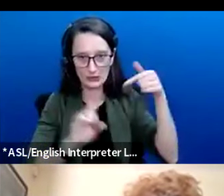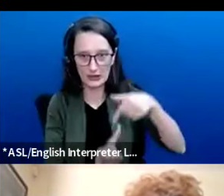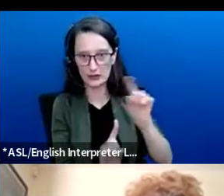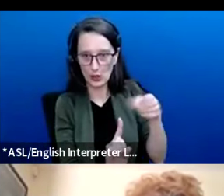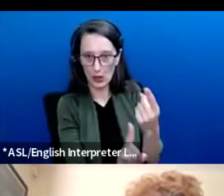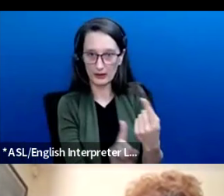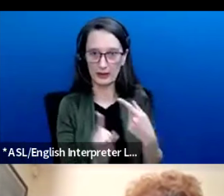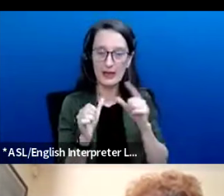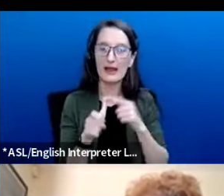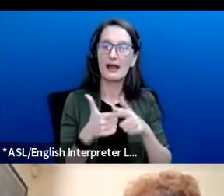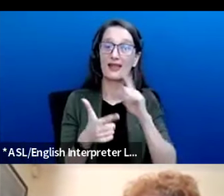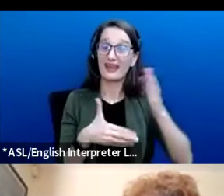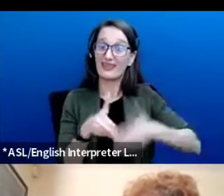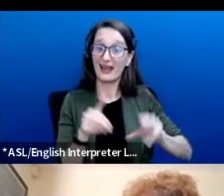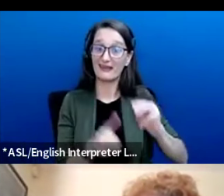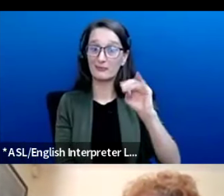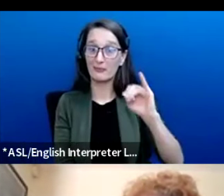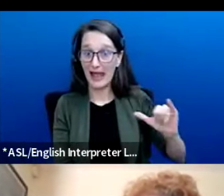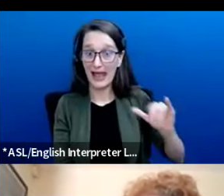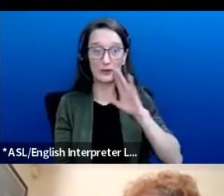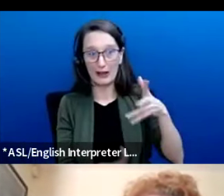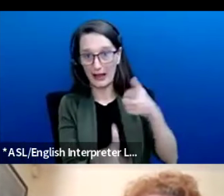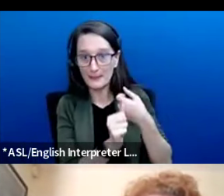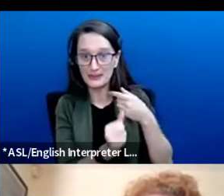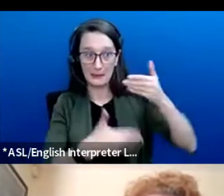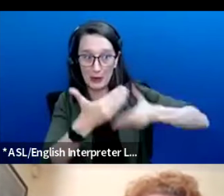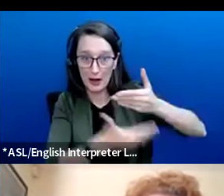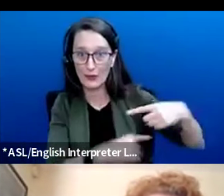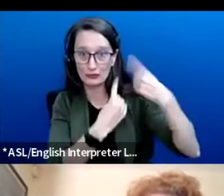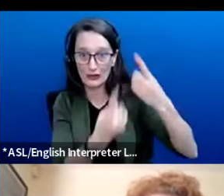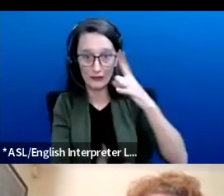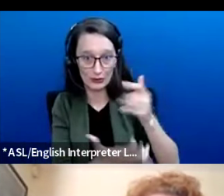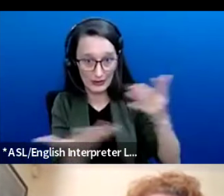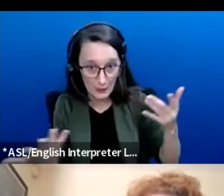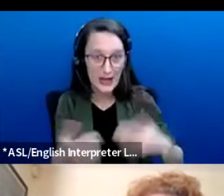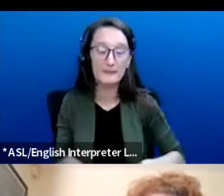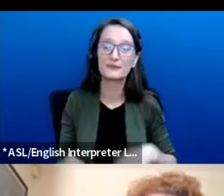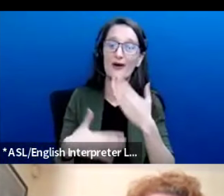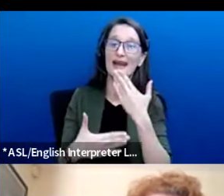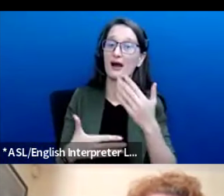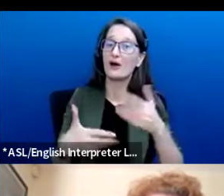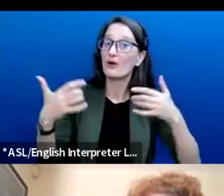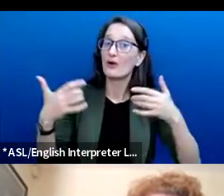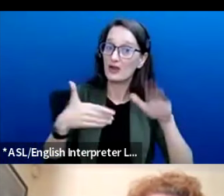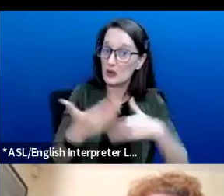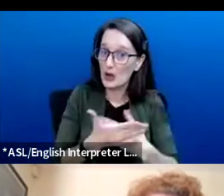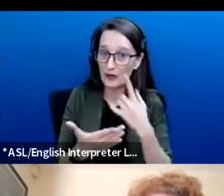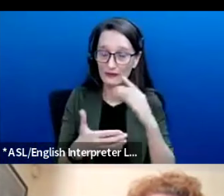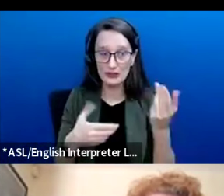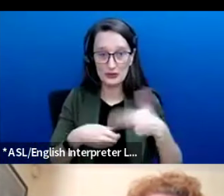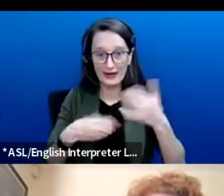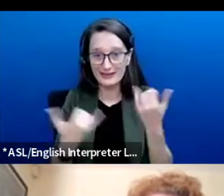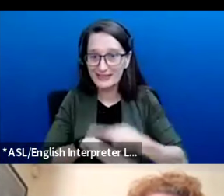know how we're doing. So other than that, we want to thank you all for joining us today. Thank you for the